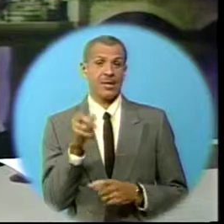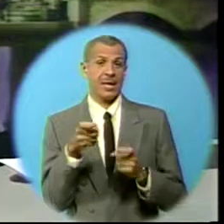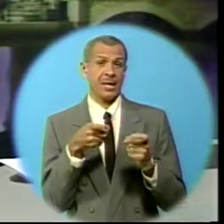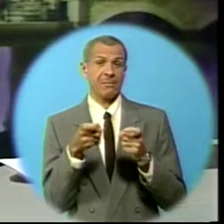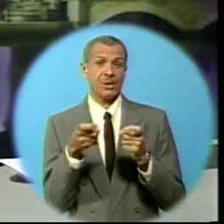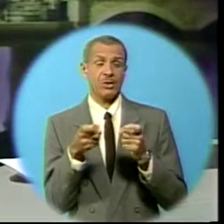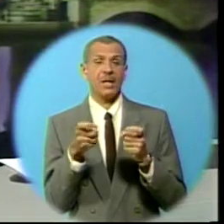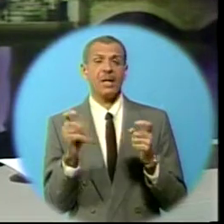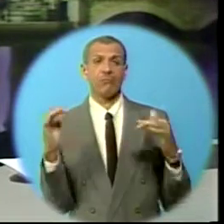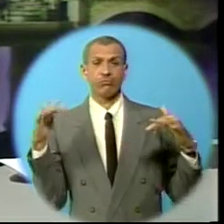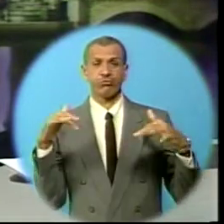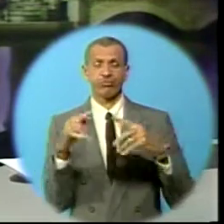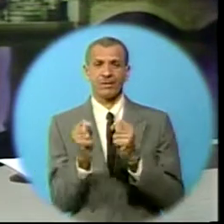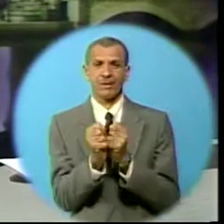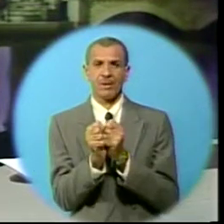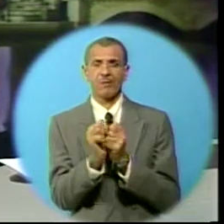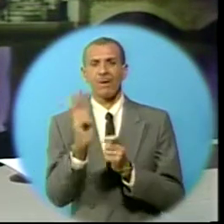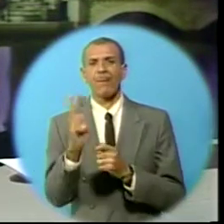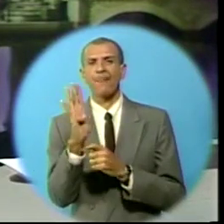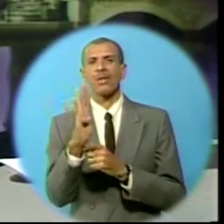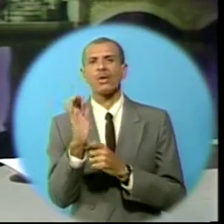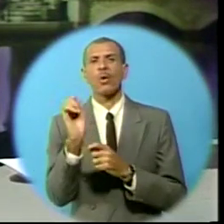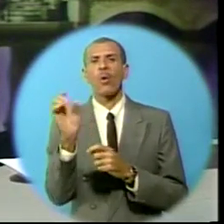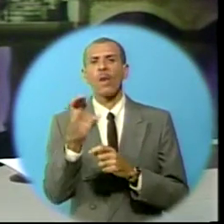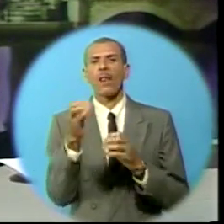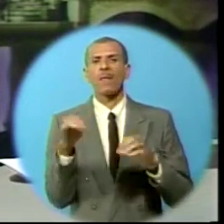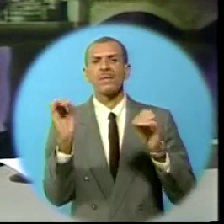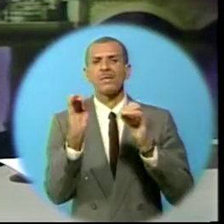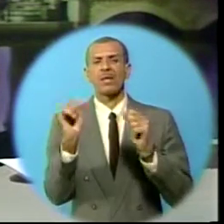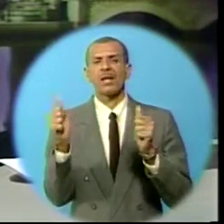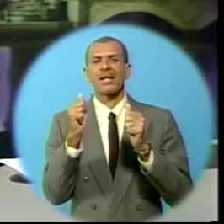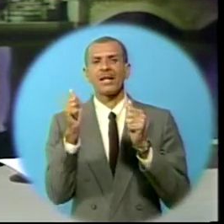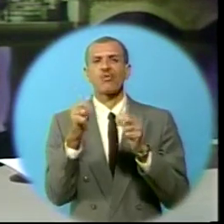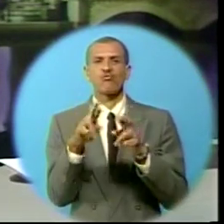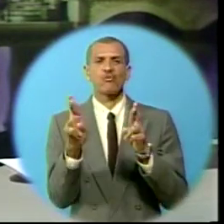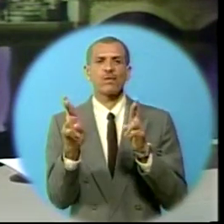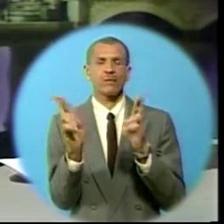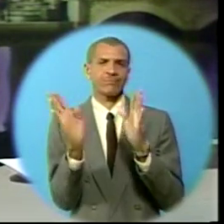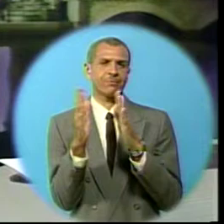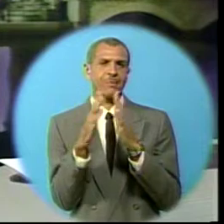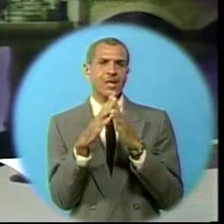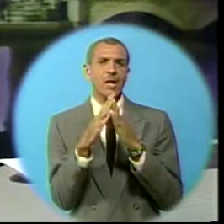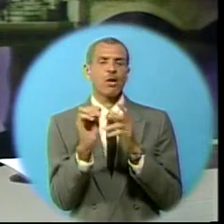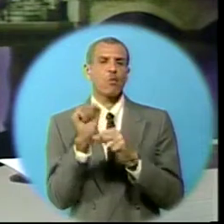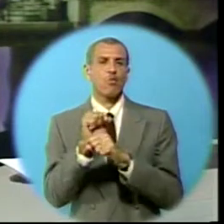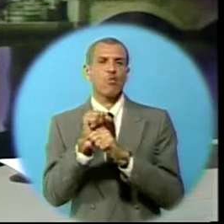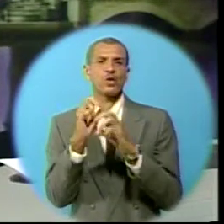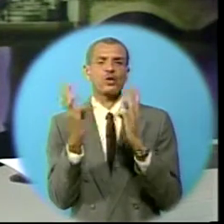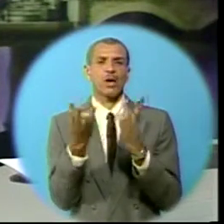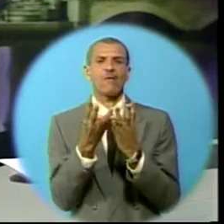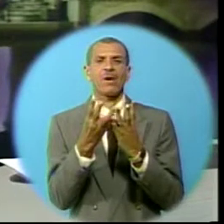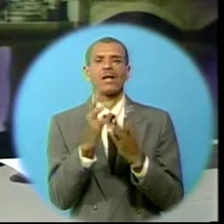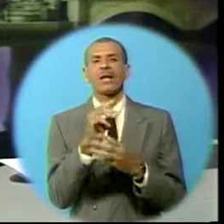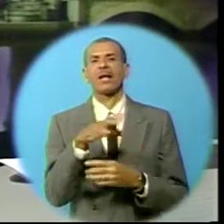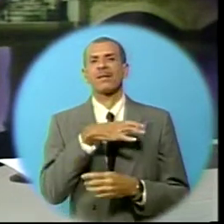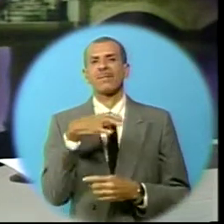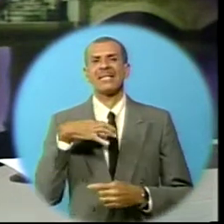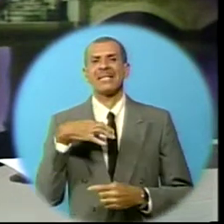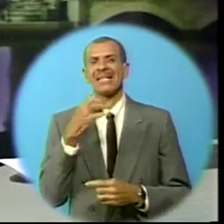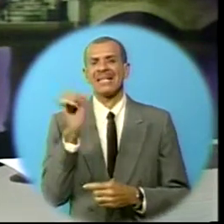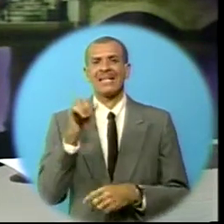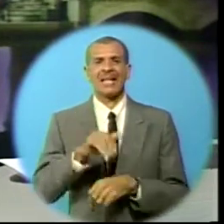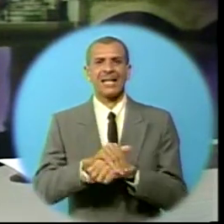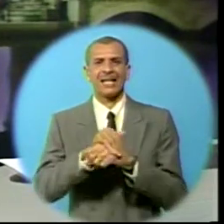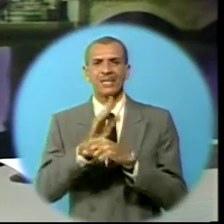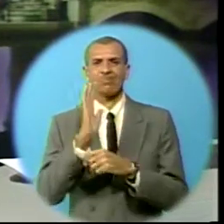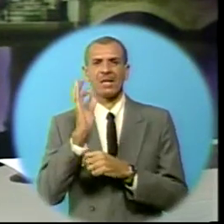are gathered in Barbados for the Olympic Solidarity Regional Forum. The workshop for national Olympic committees in the English-speaking